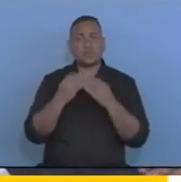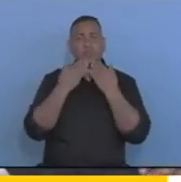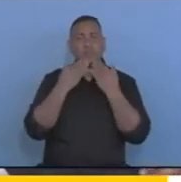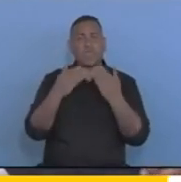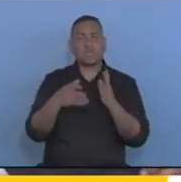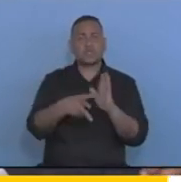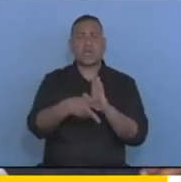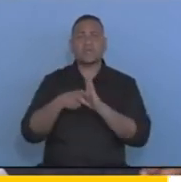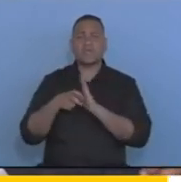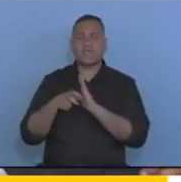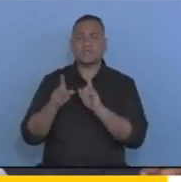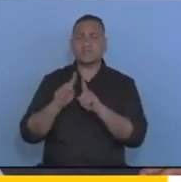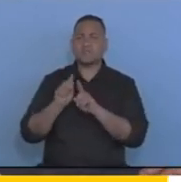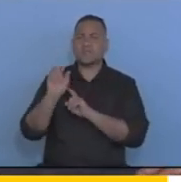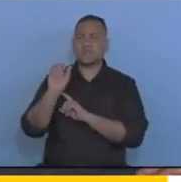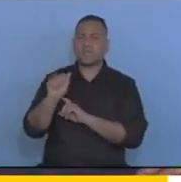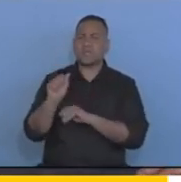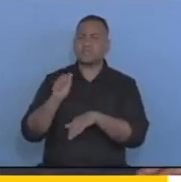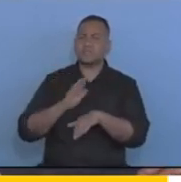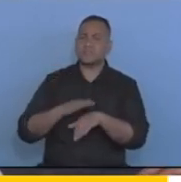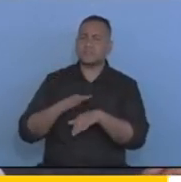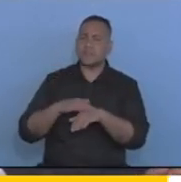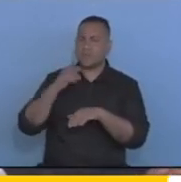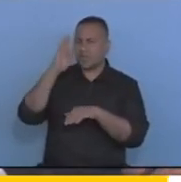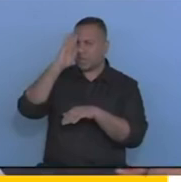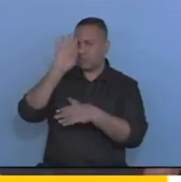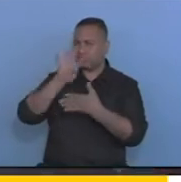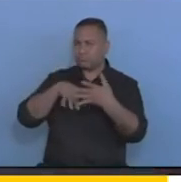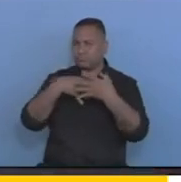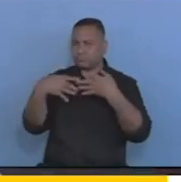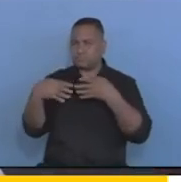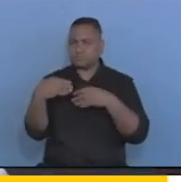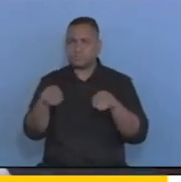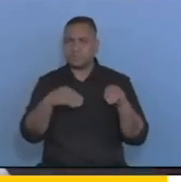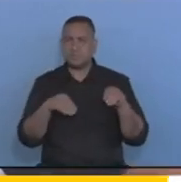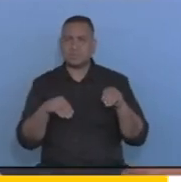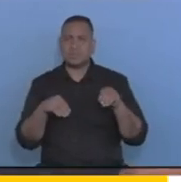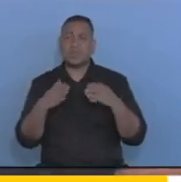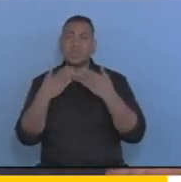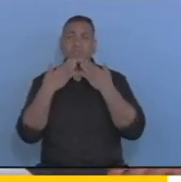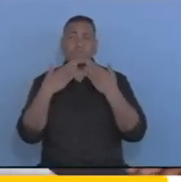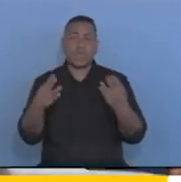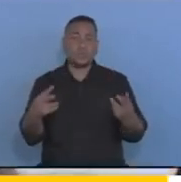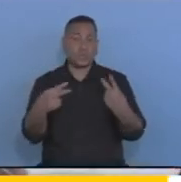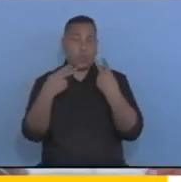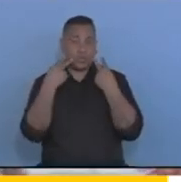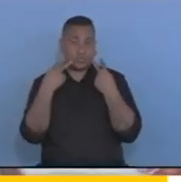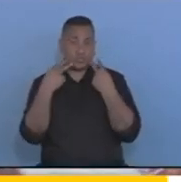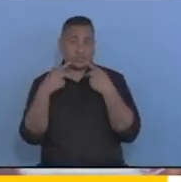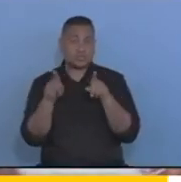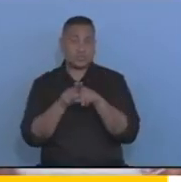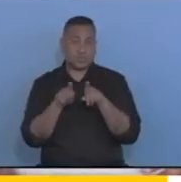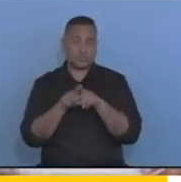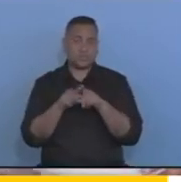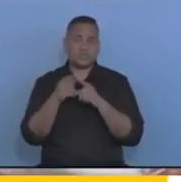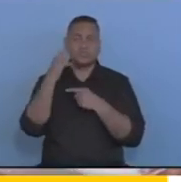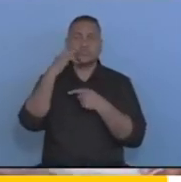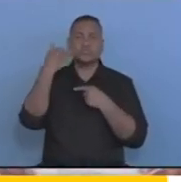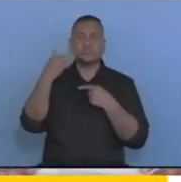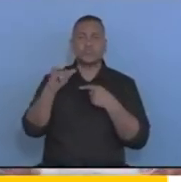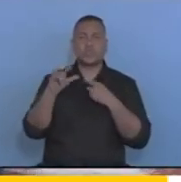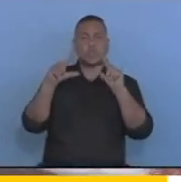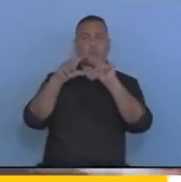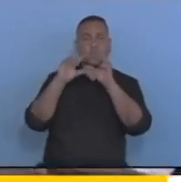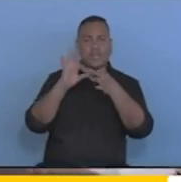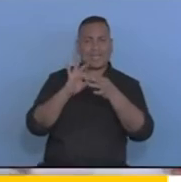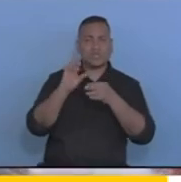bit of time of their busy schedules for being on the Link Show. And thank you to you for watching. So what you got to do is simply visit northlink.co.za. You get all